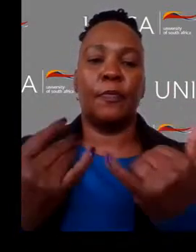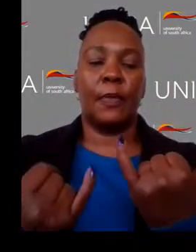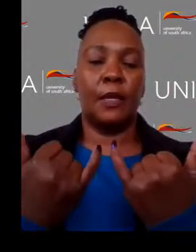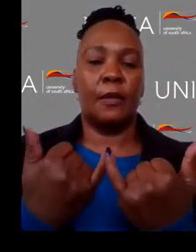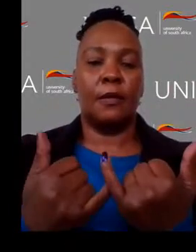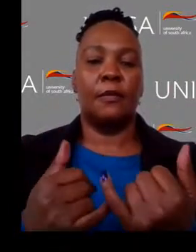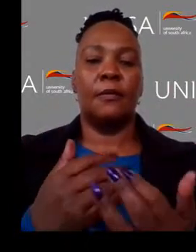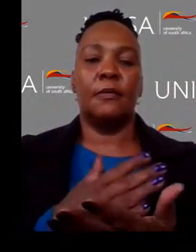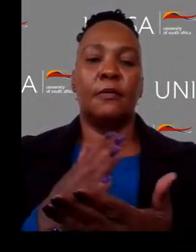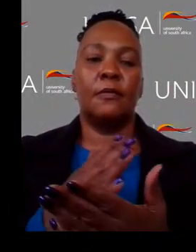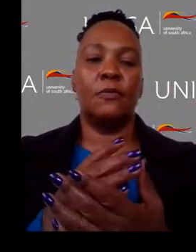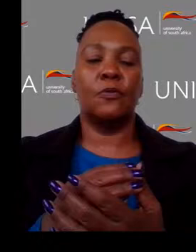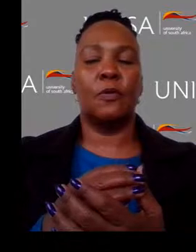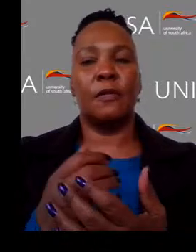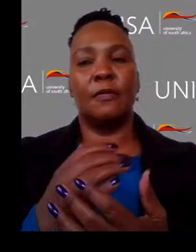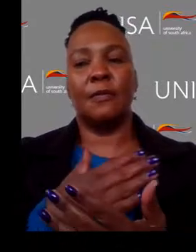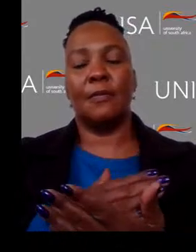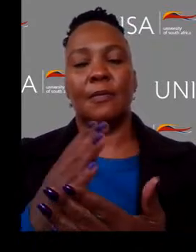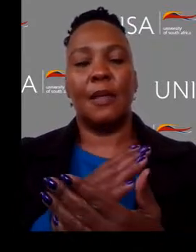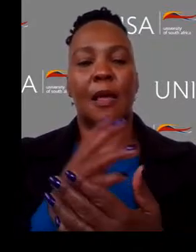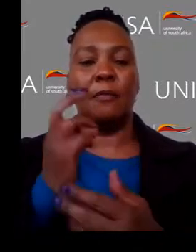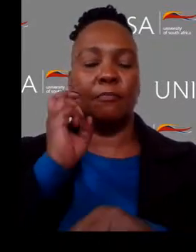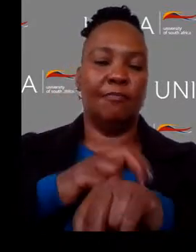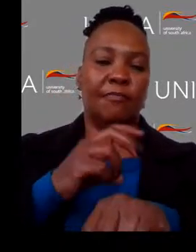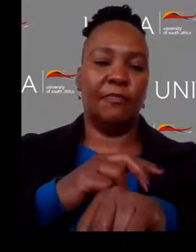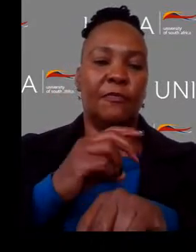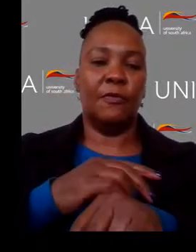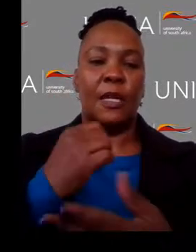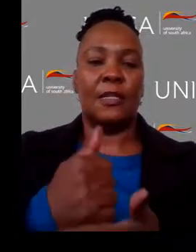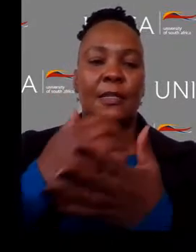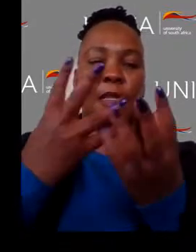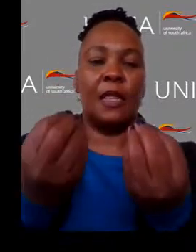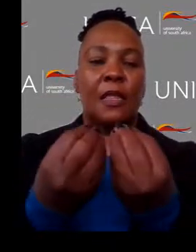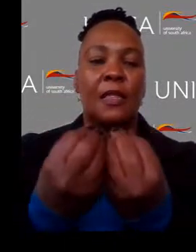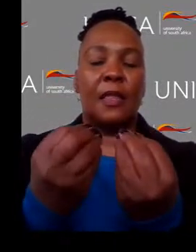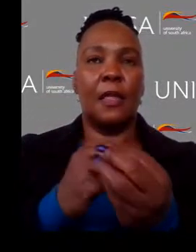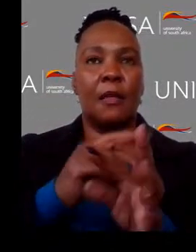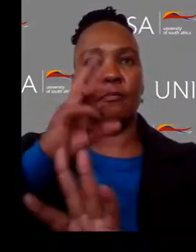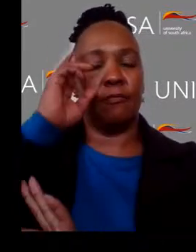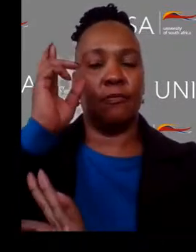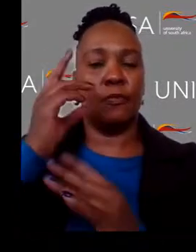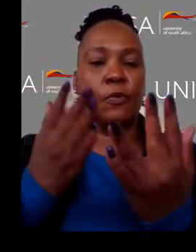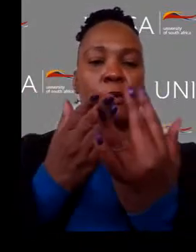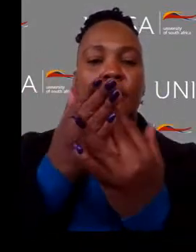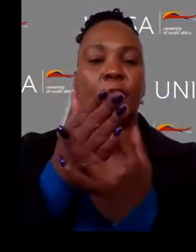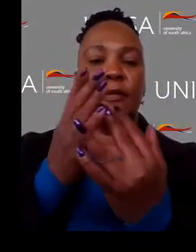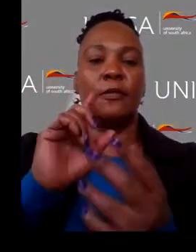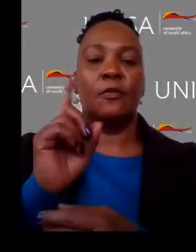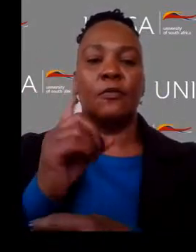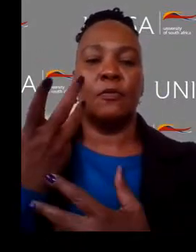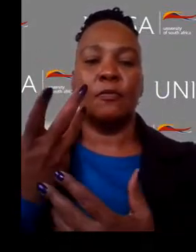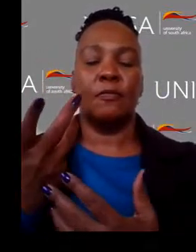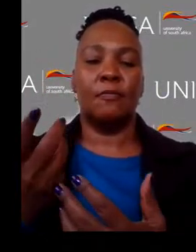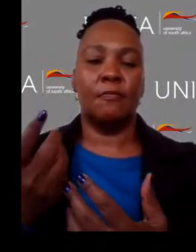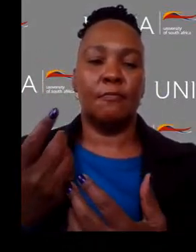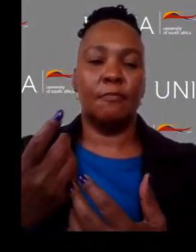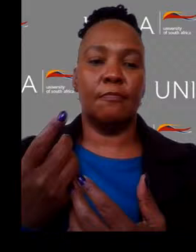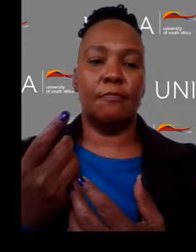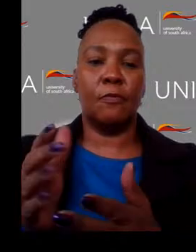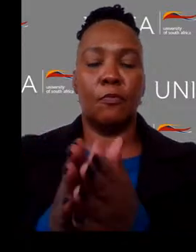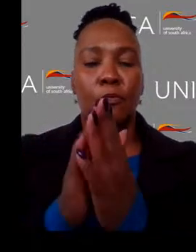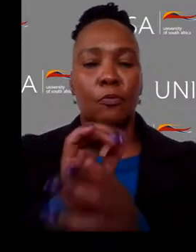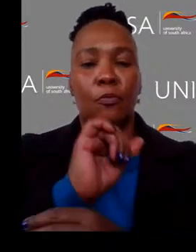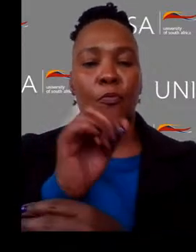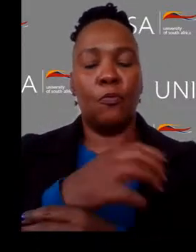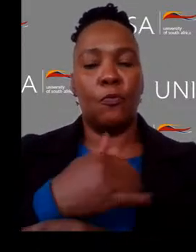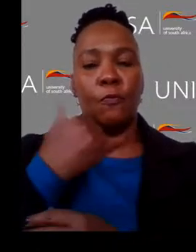some recommendations for devices. So remember, we always say access to, so you can even borrow a device.